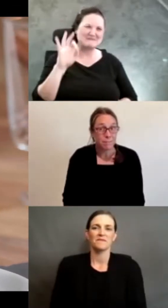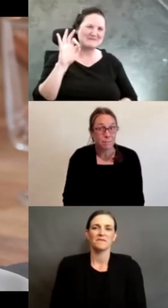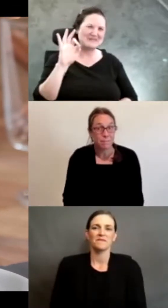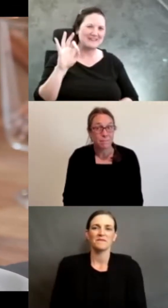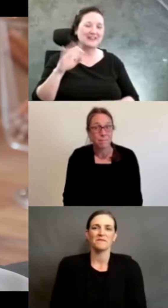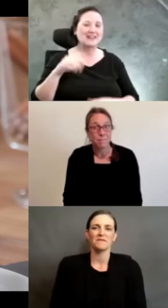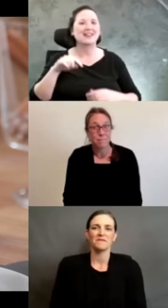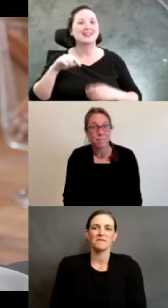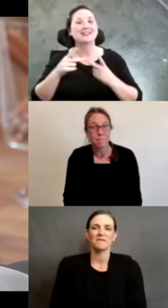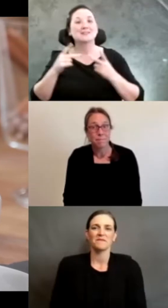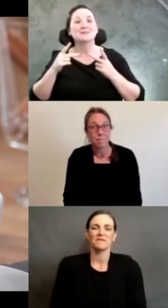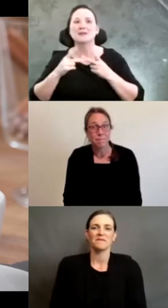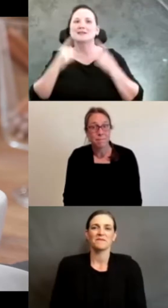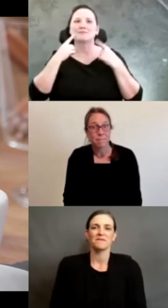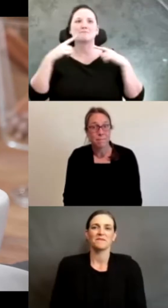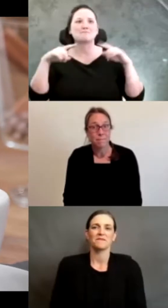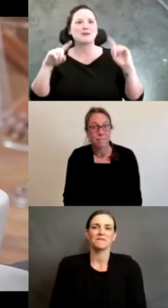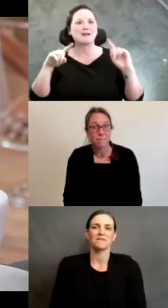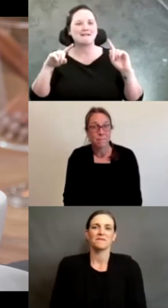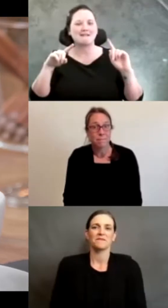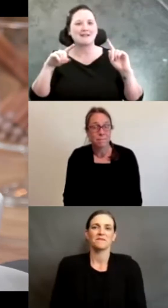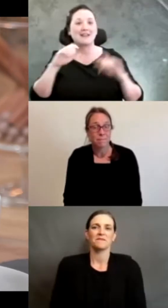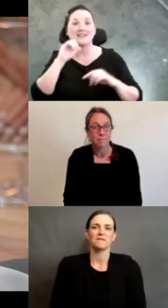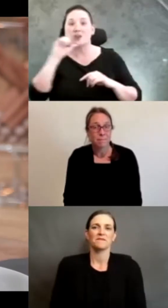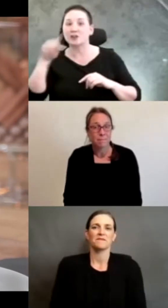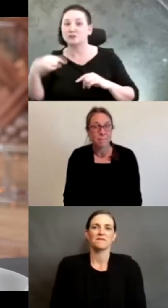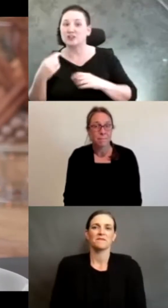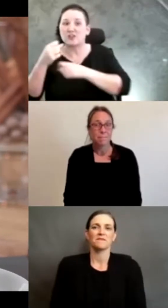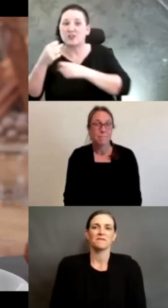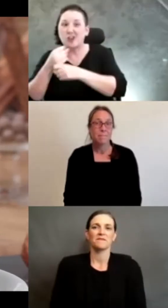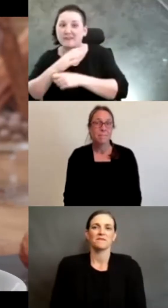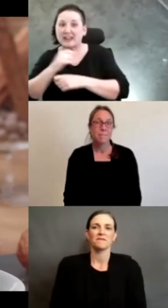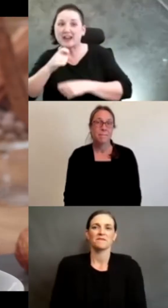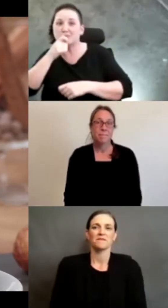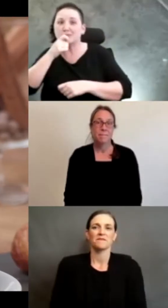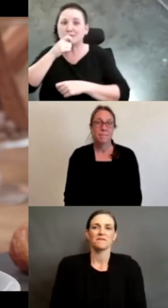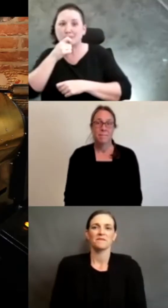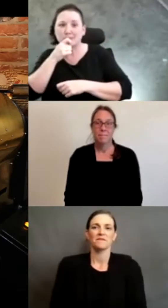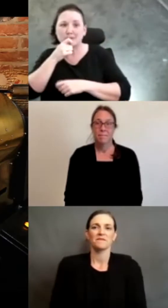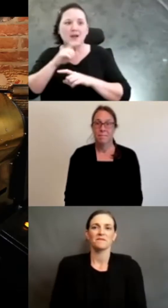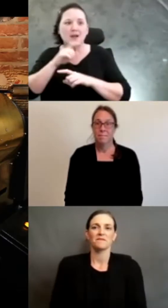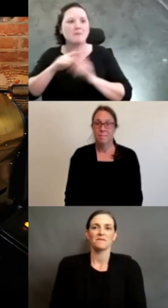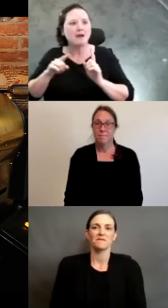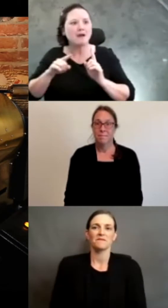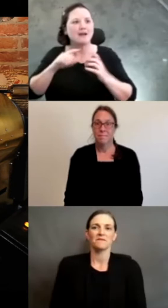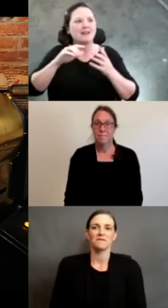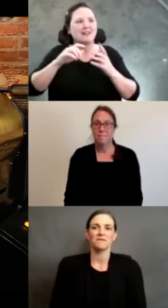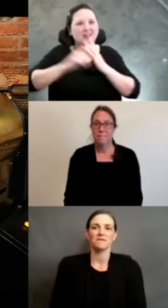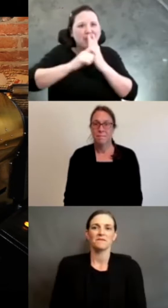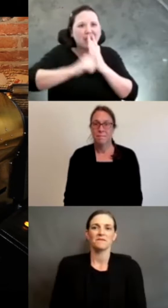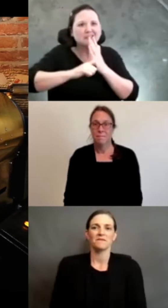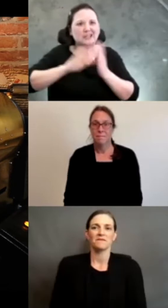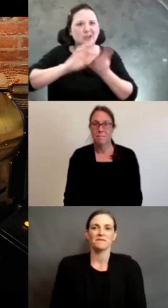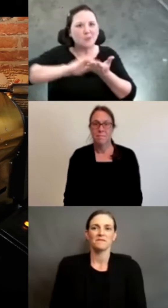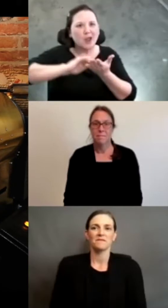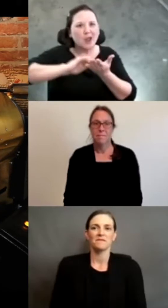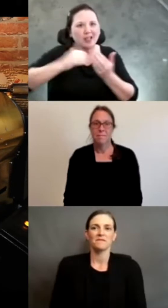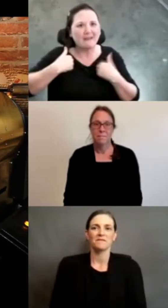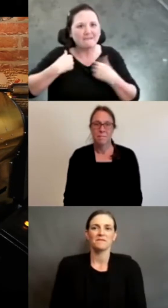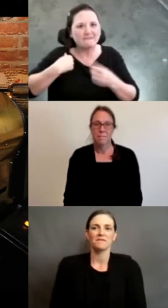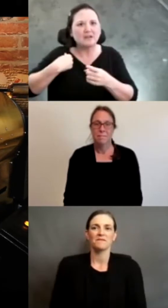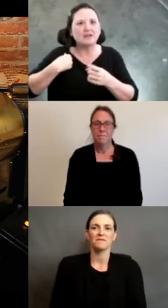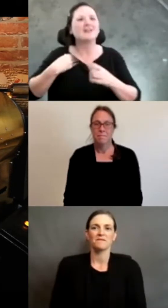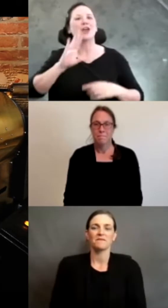successful. Not just the coffee karaoke angle or the magazine rack with braille books. It's your personal touch that makes the